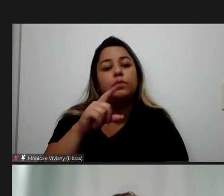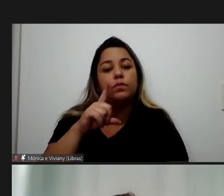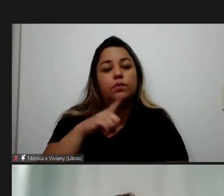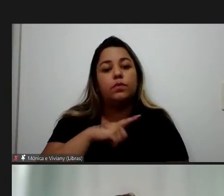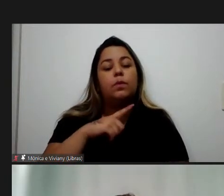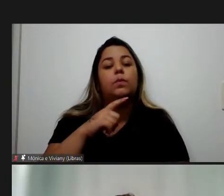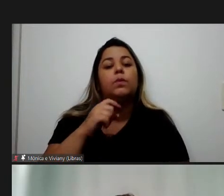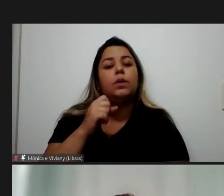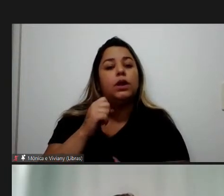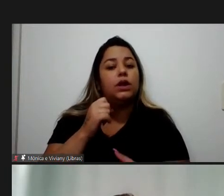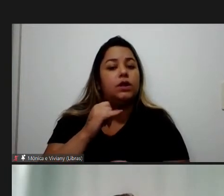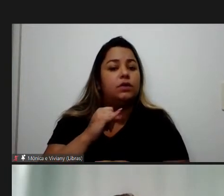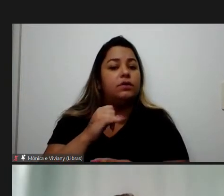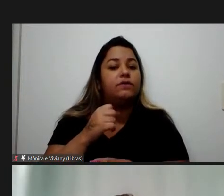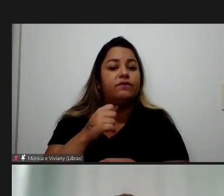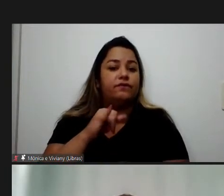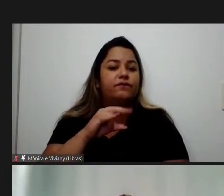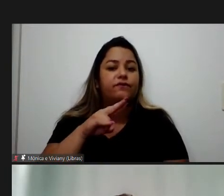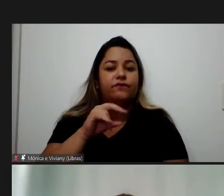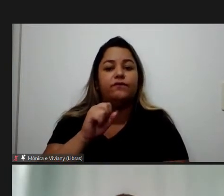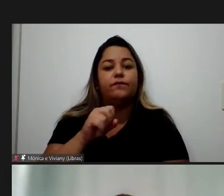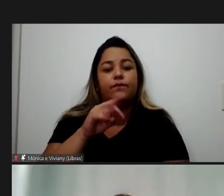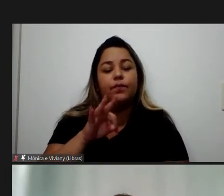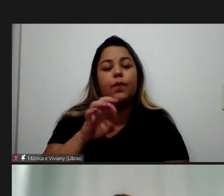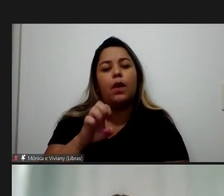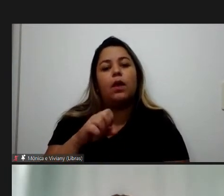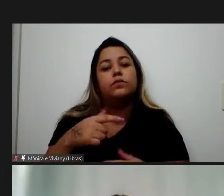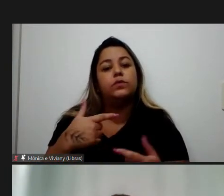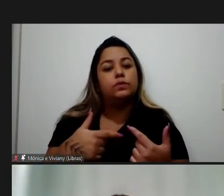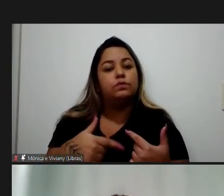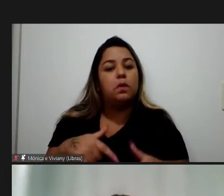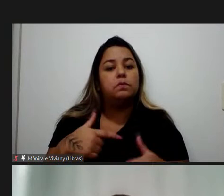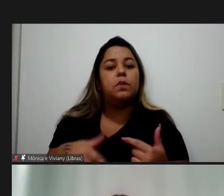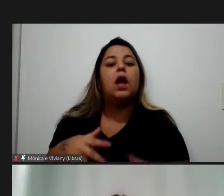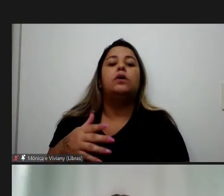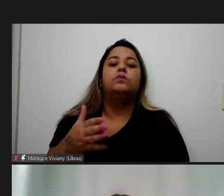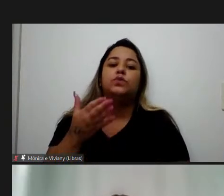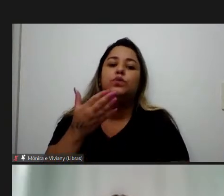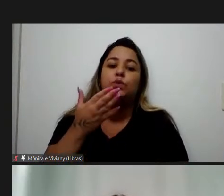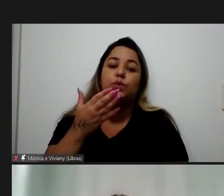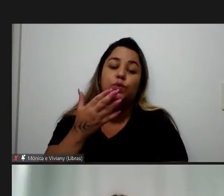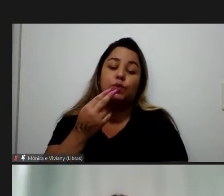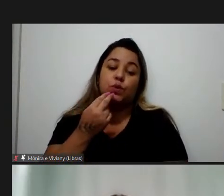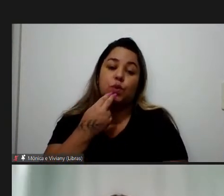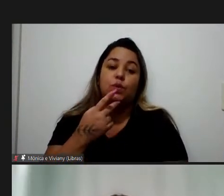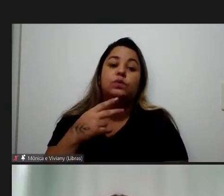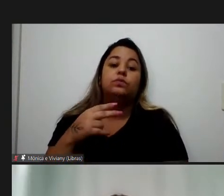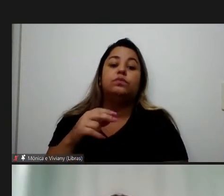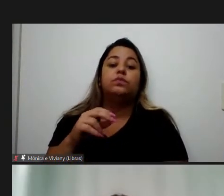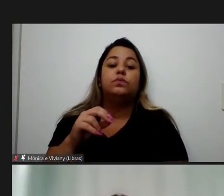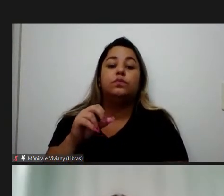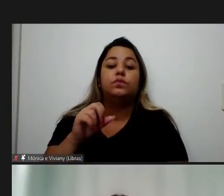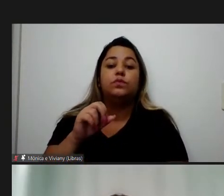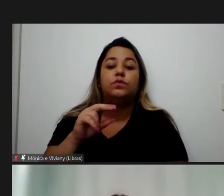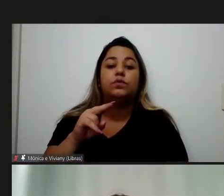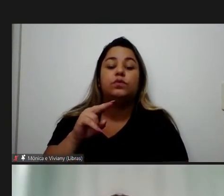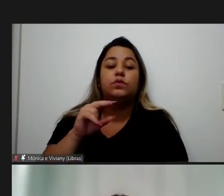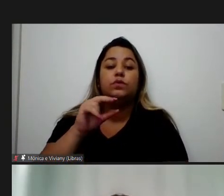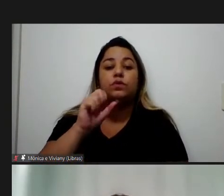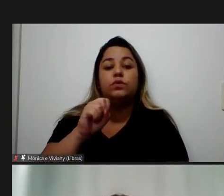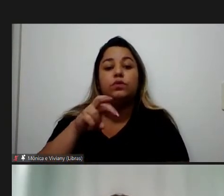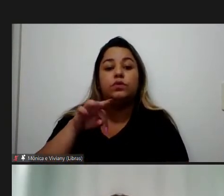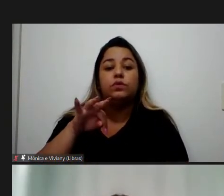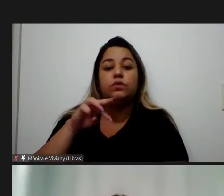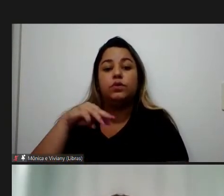mean, somehow the primary health care has been using the nutrition as